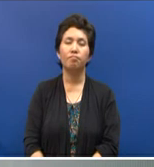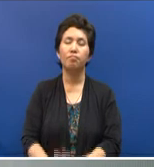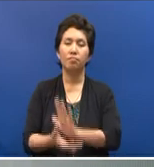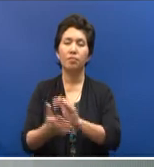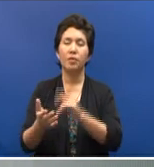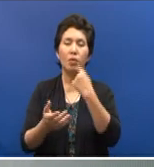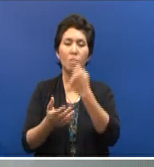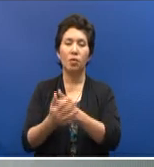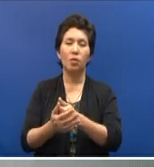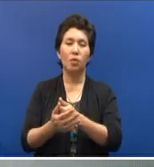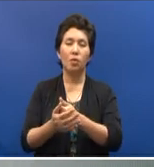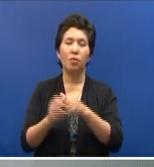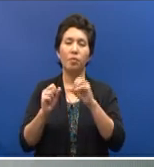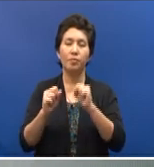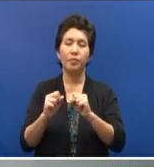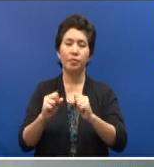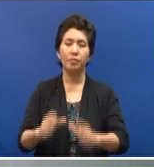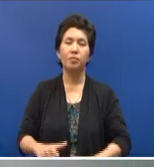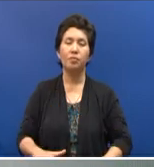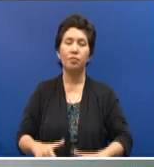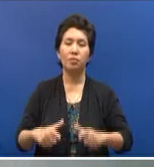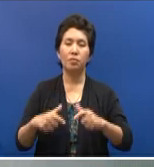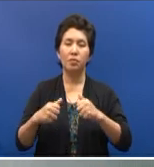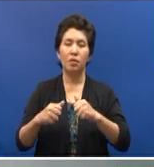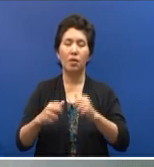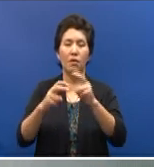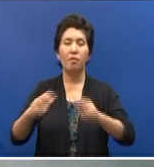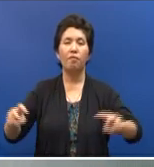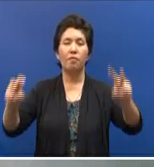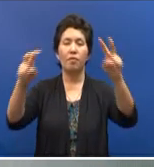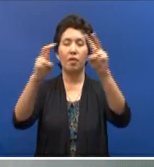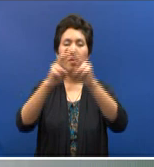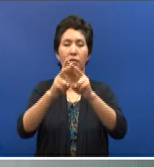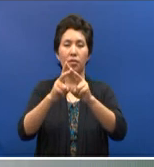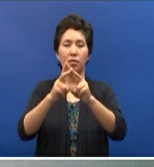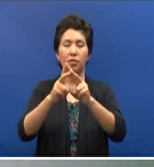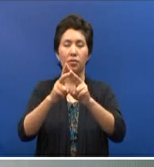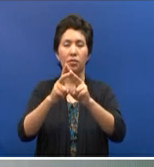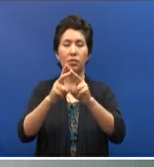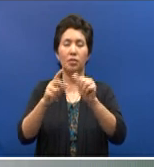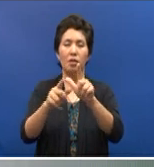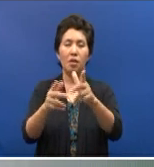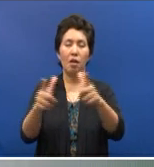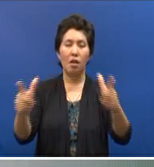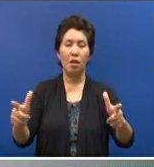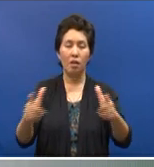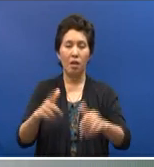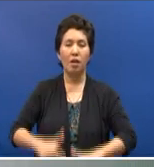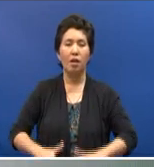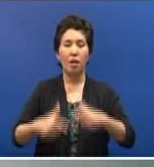So those who conform to the lineage norms and values will get the best portion of land and